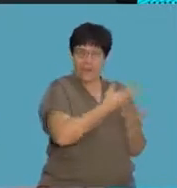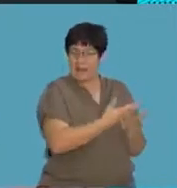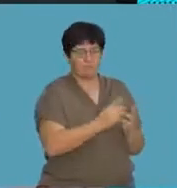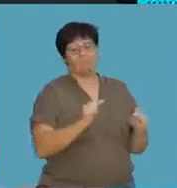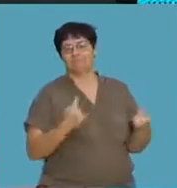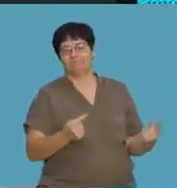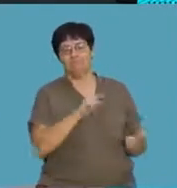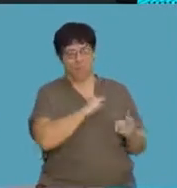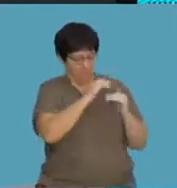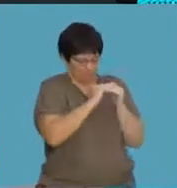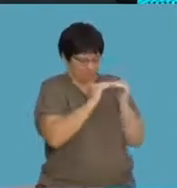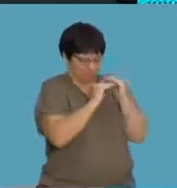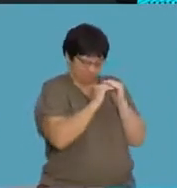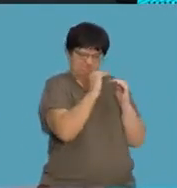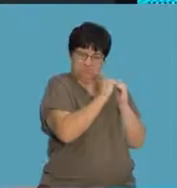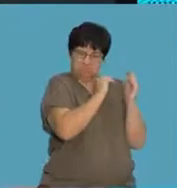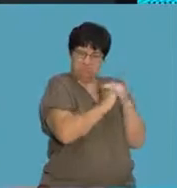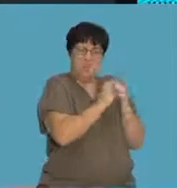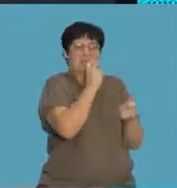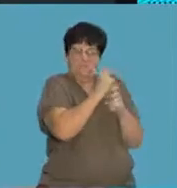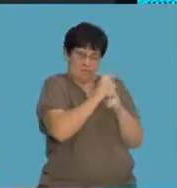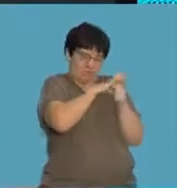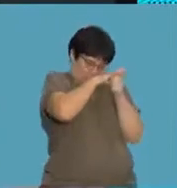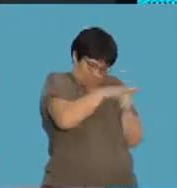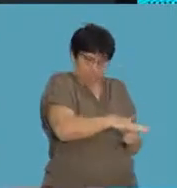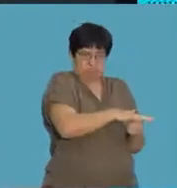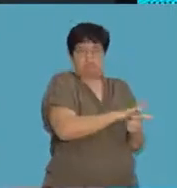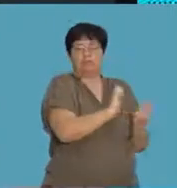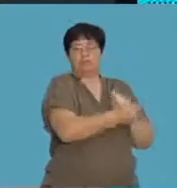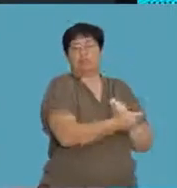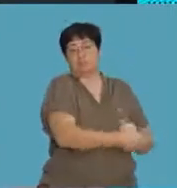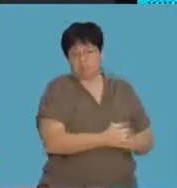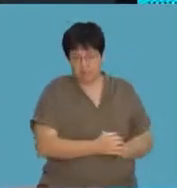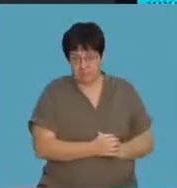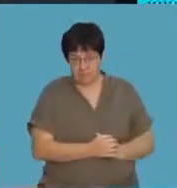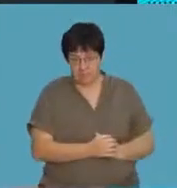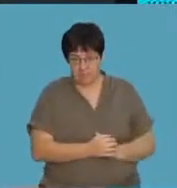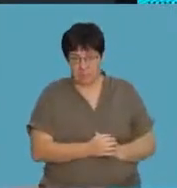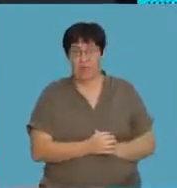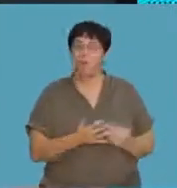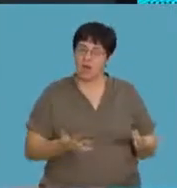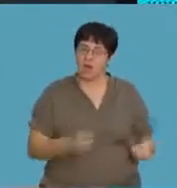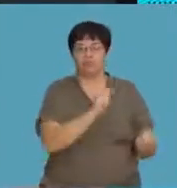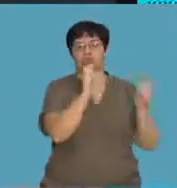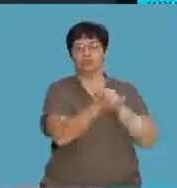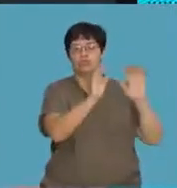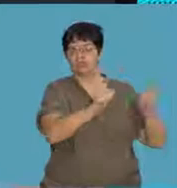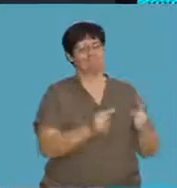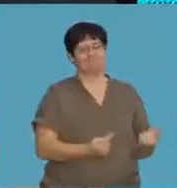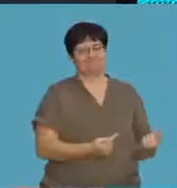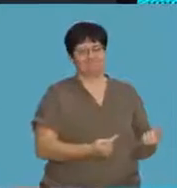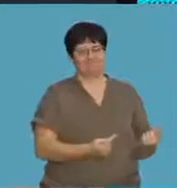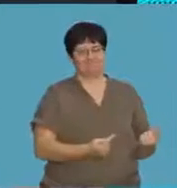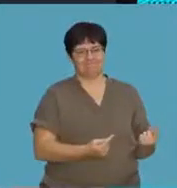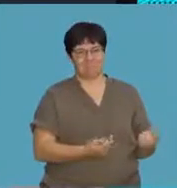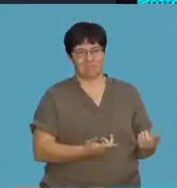these strong forces, because they are closely pegged. So it becomes difficult for us to be able to compress a solid so that it changes its